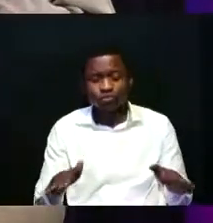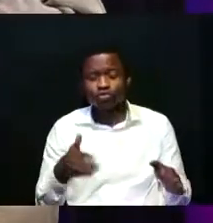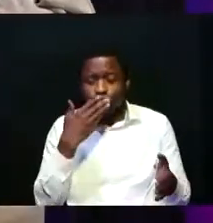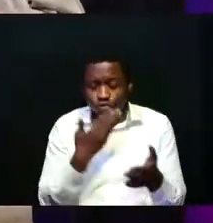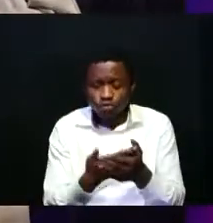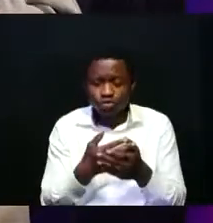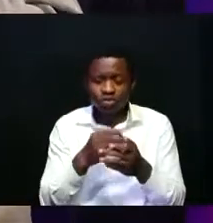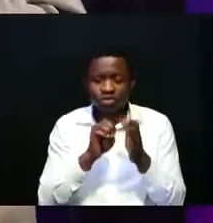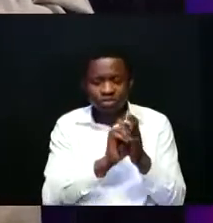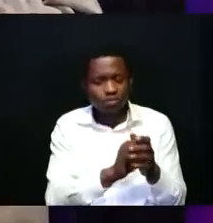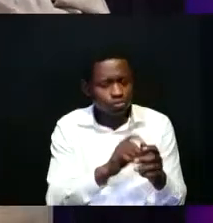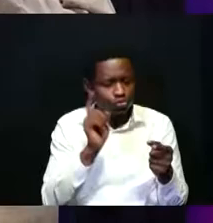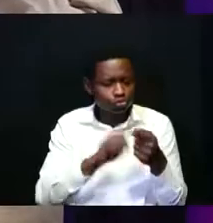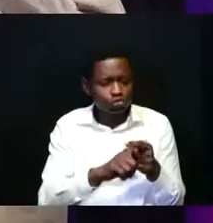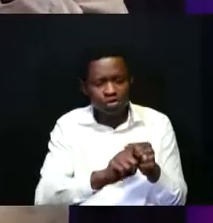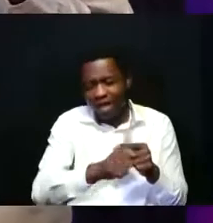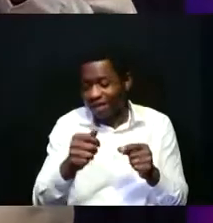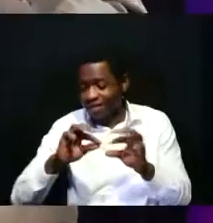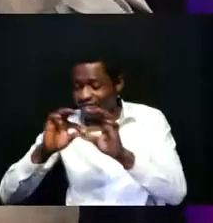Example to families around us.